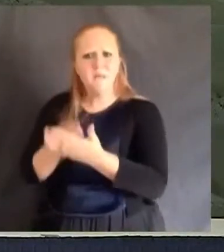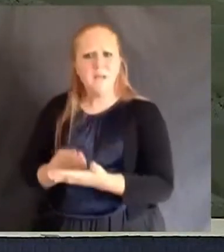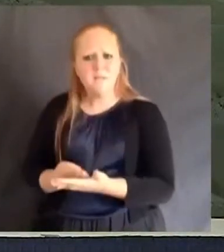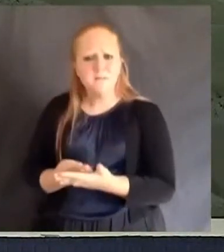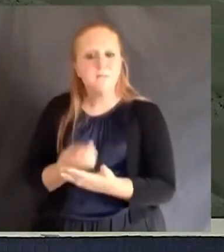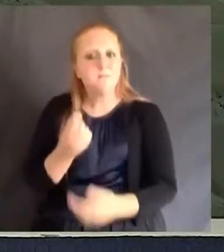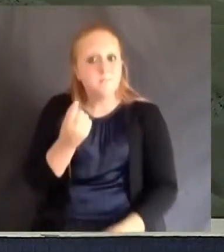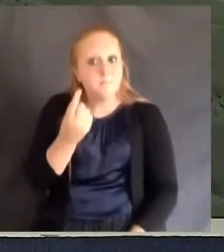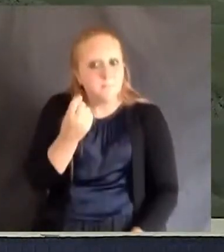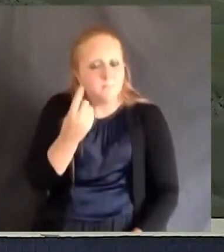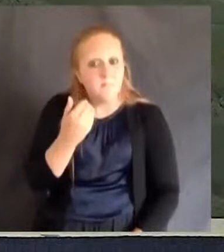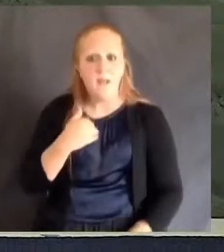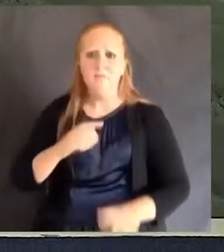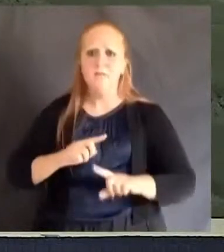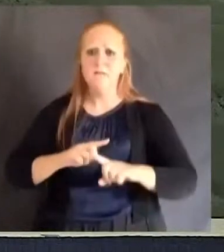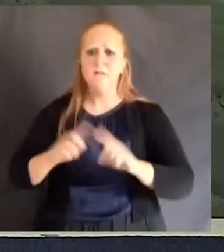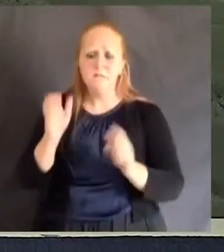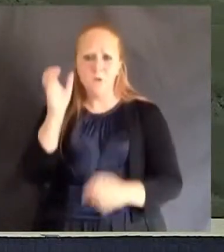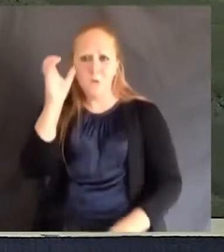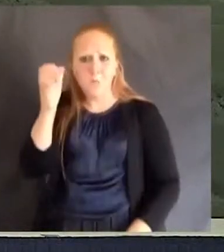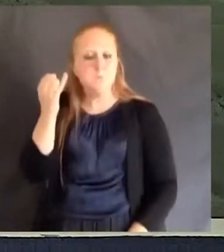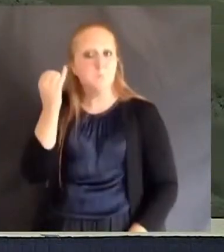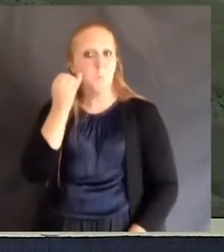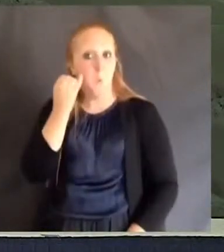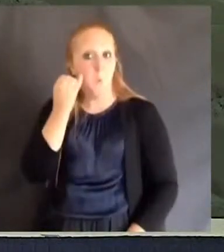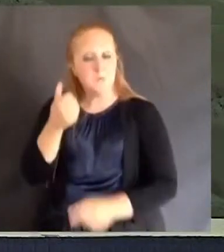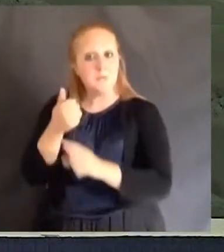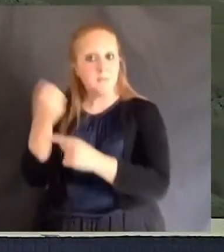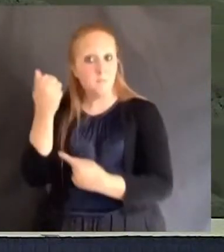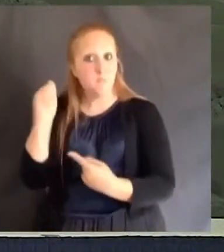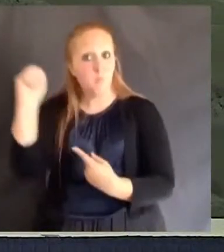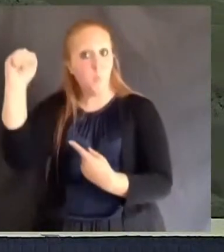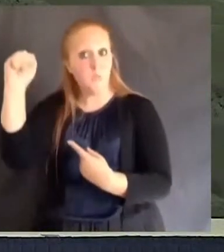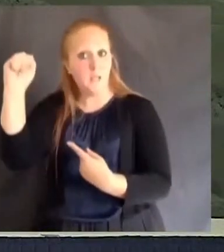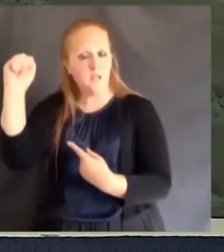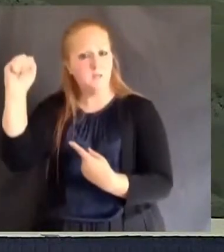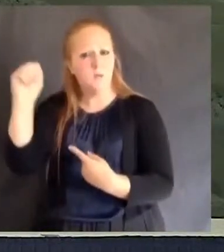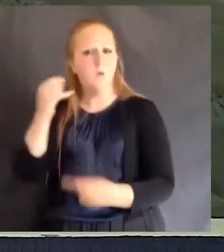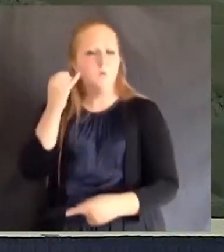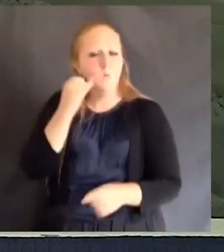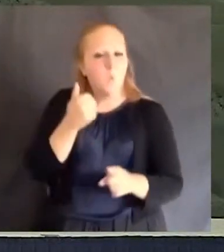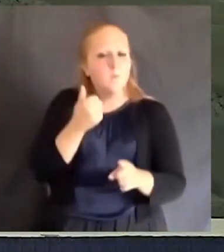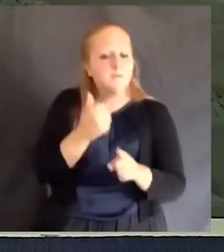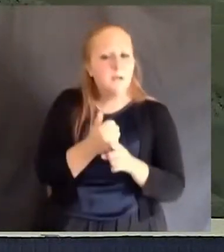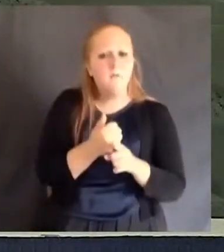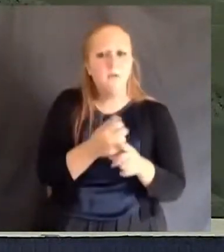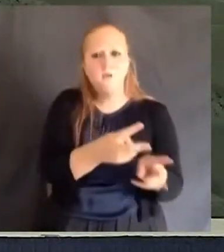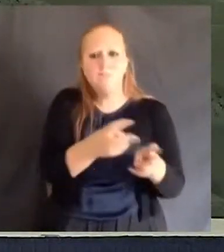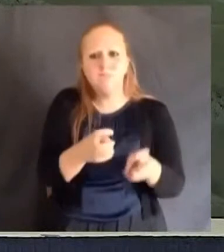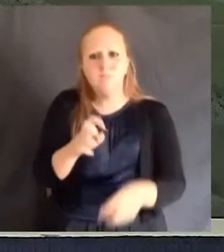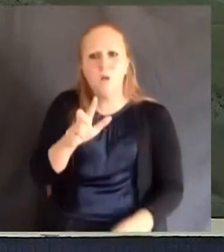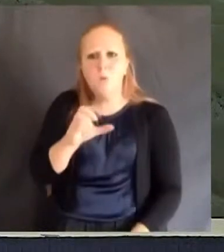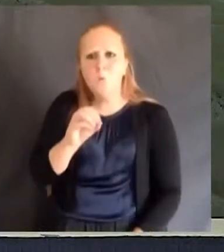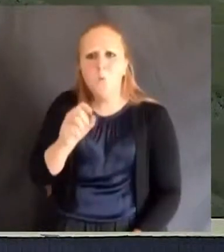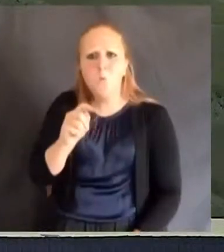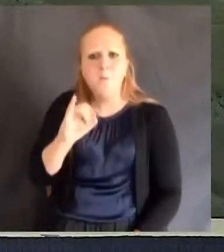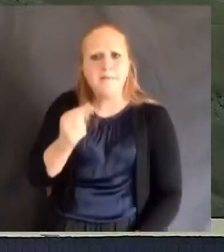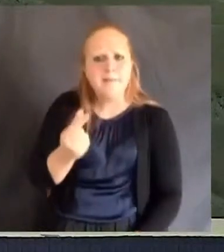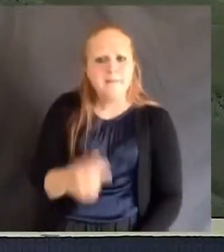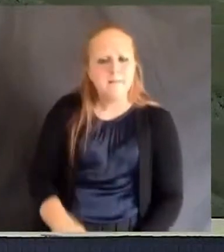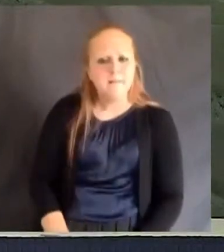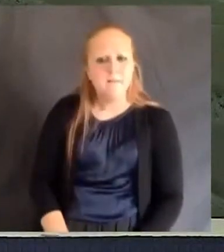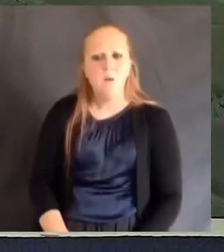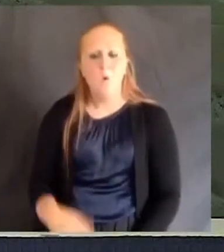between a protester and looting. There's a difference between a protester and a gun charge.